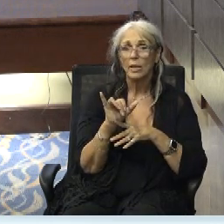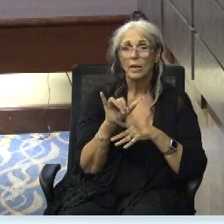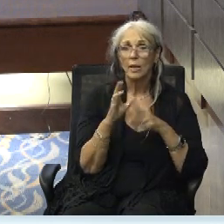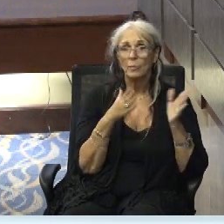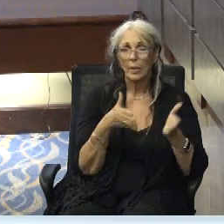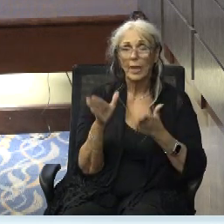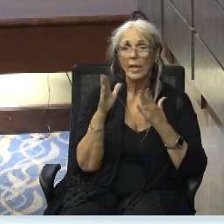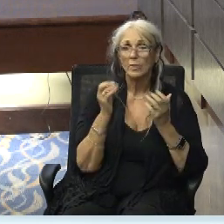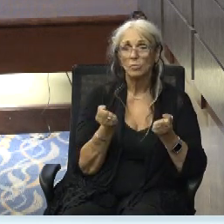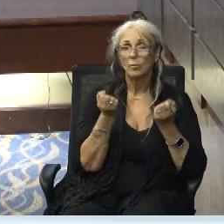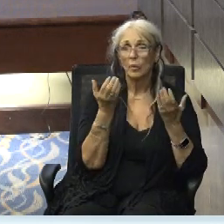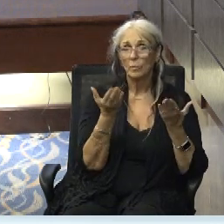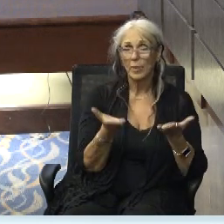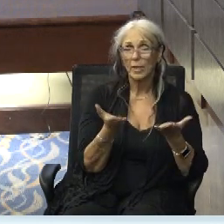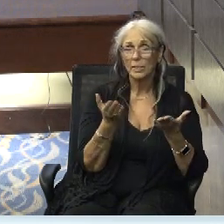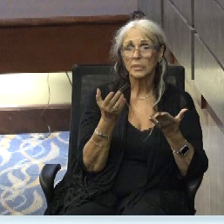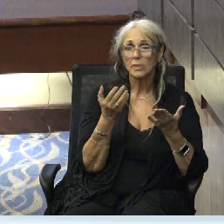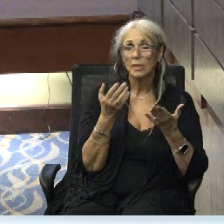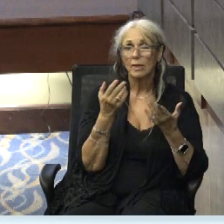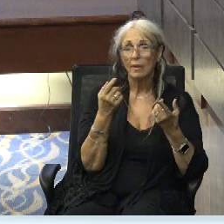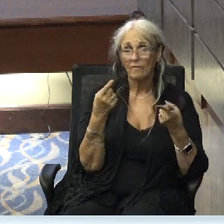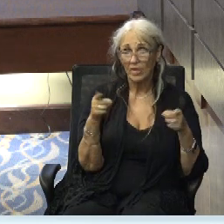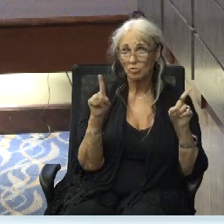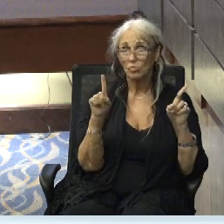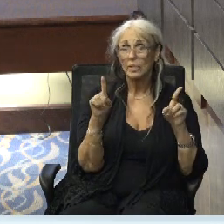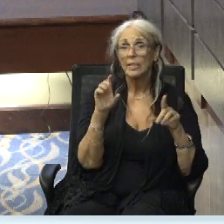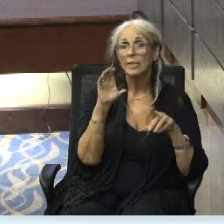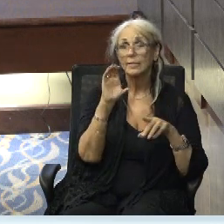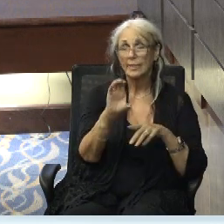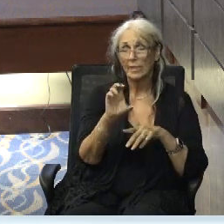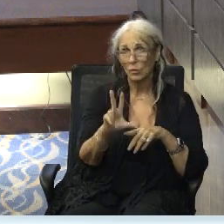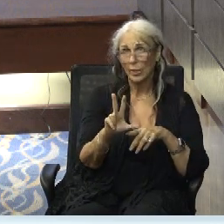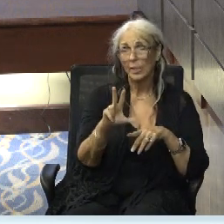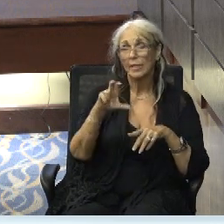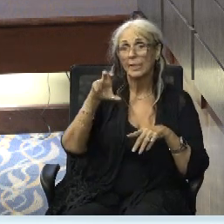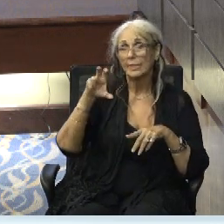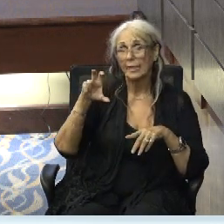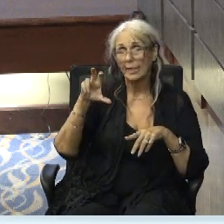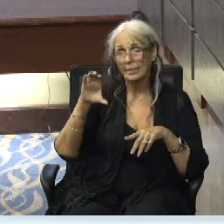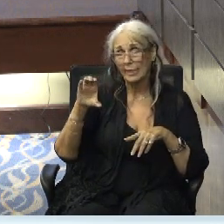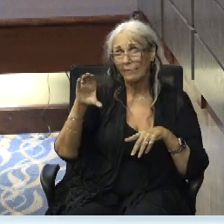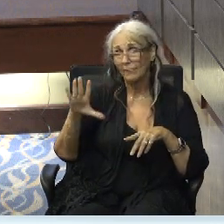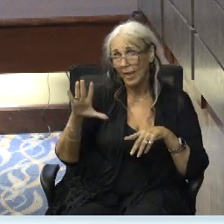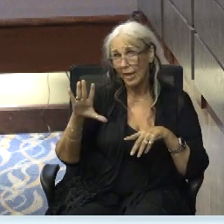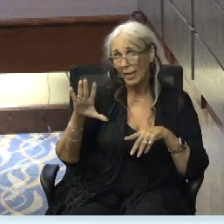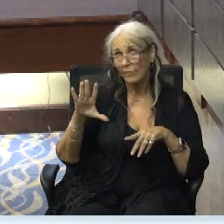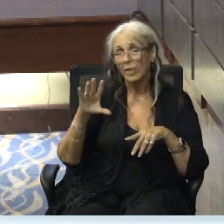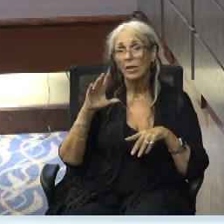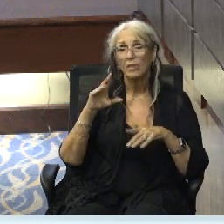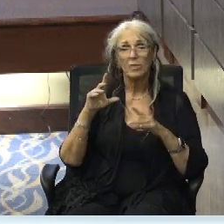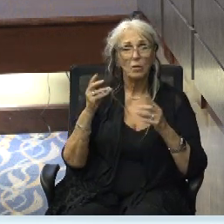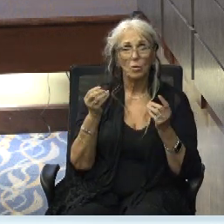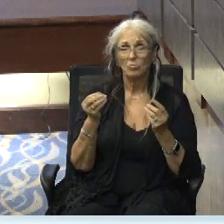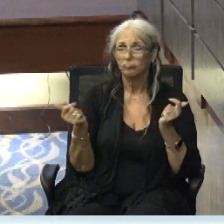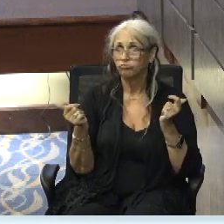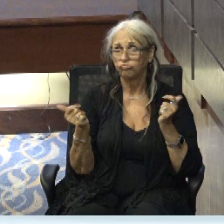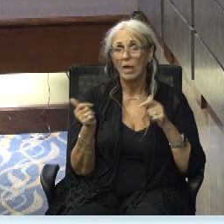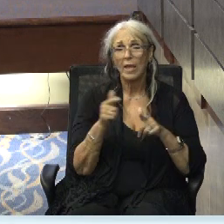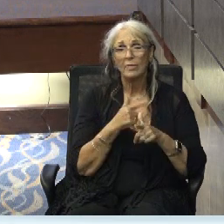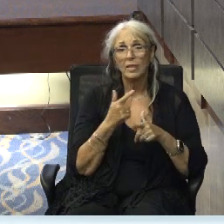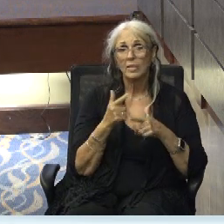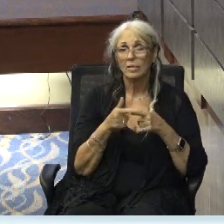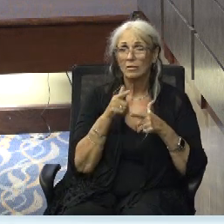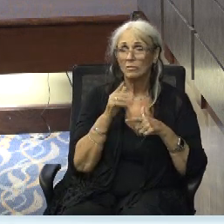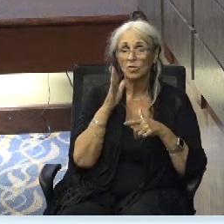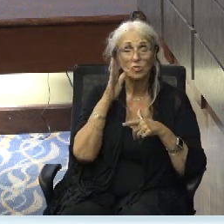plan recommends that eventually the C3 and C5 zoning districts would be eliminated, or no new C3 or C5